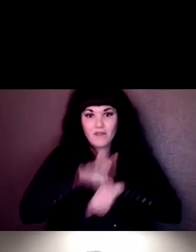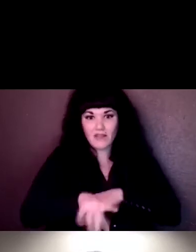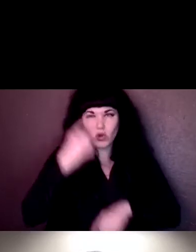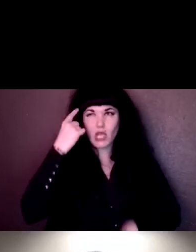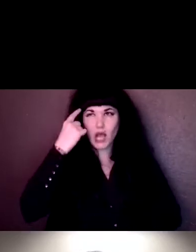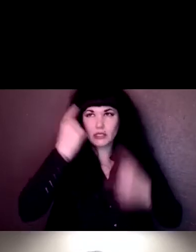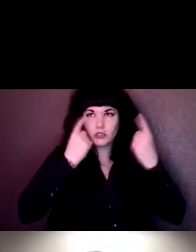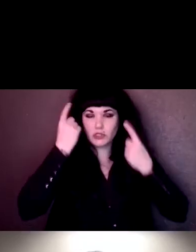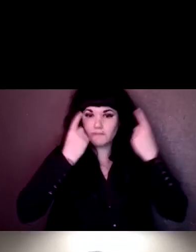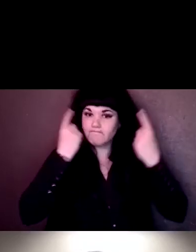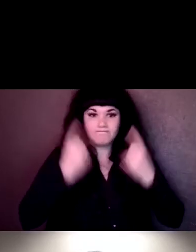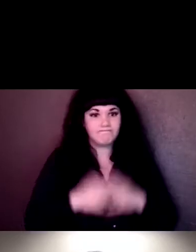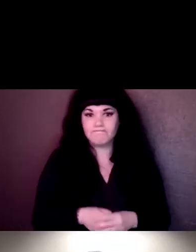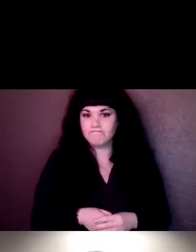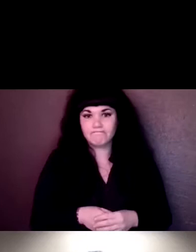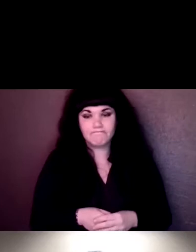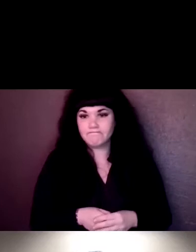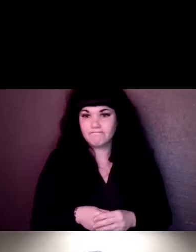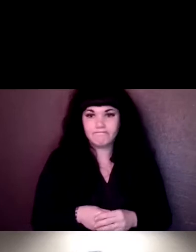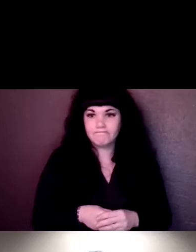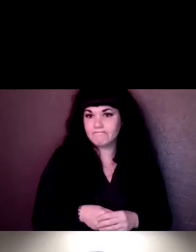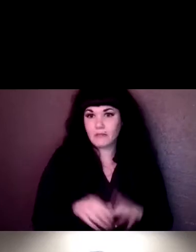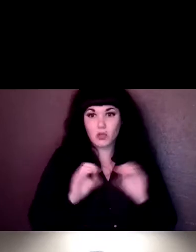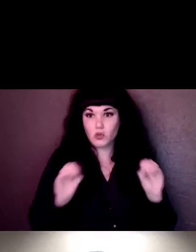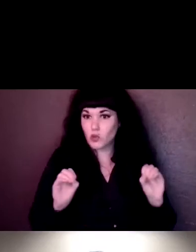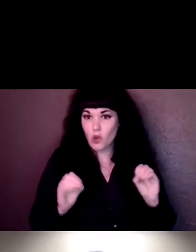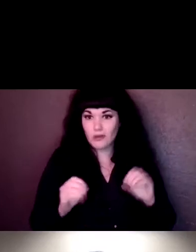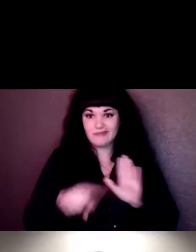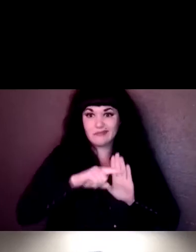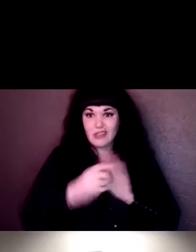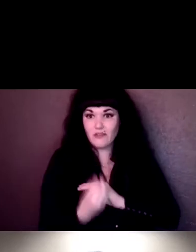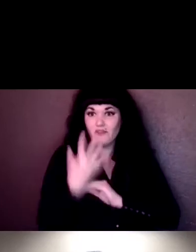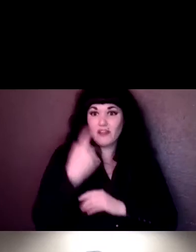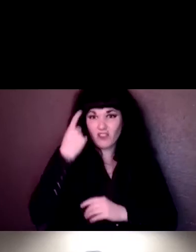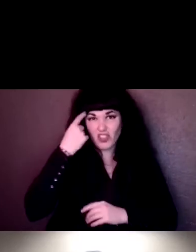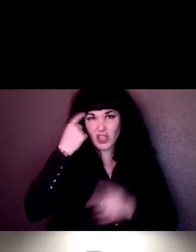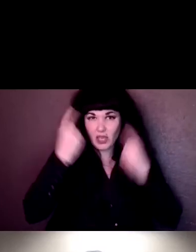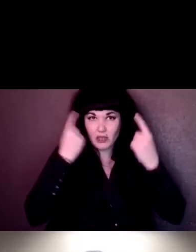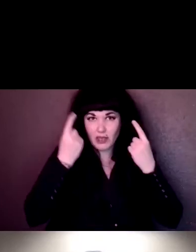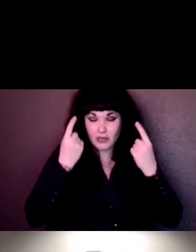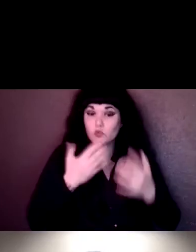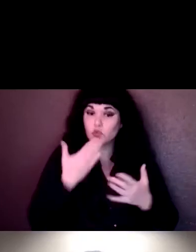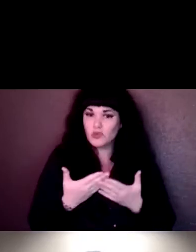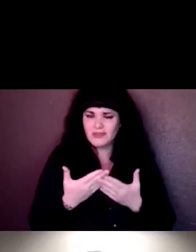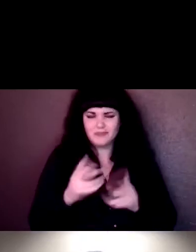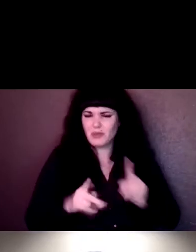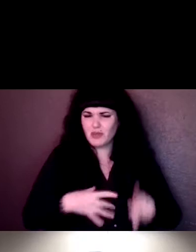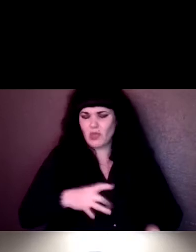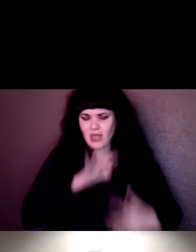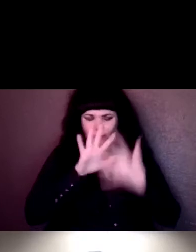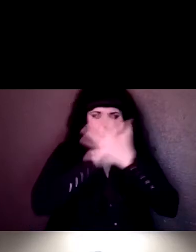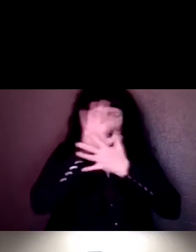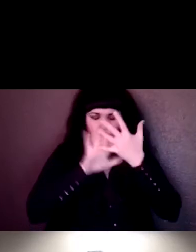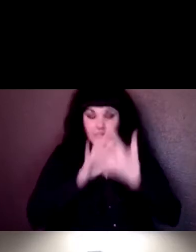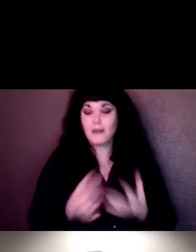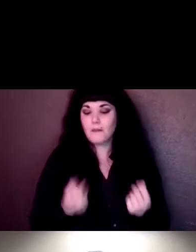have any effect on thinking, which is very good. Nobody wants to be clouded. Many of our chronic pain patients